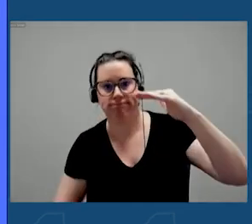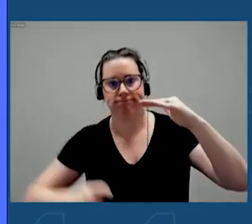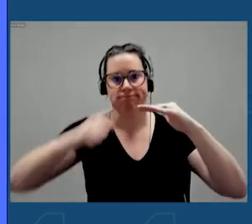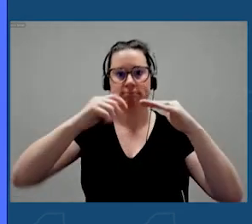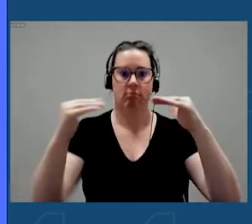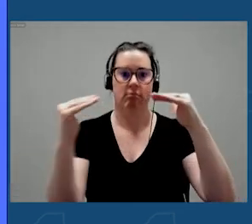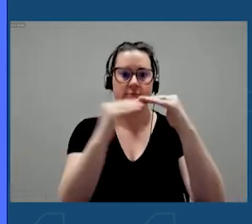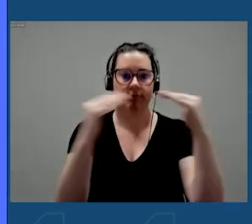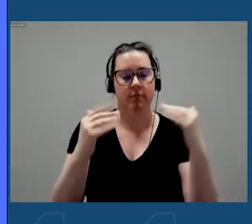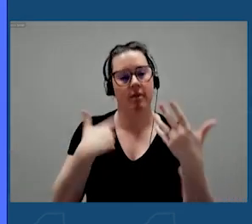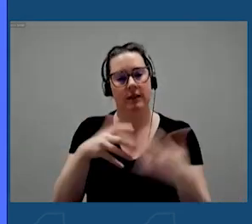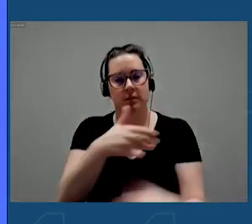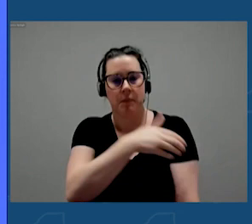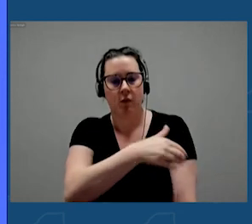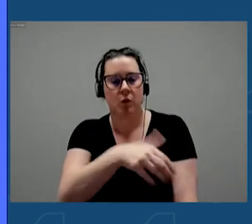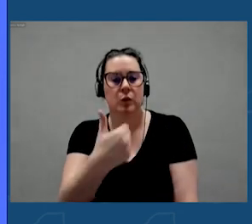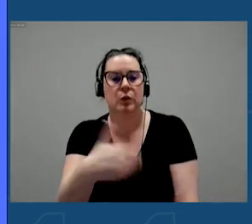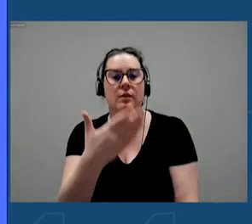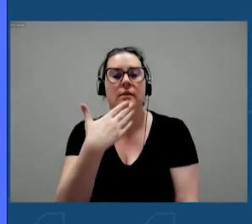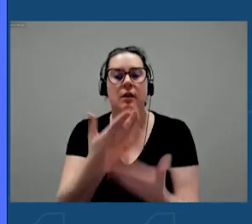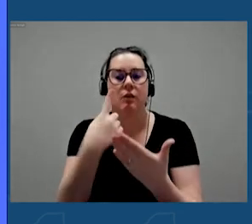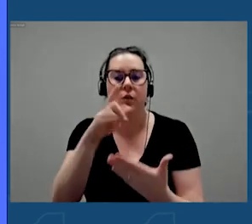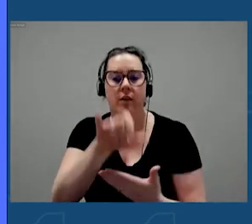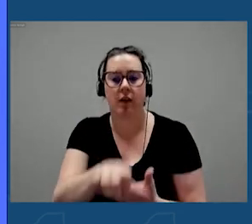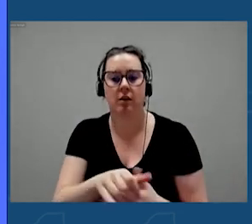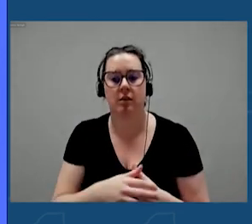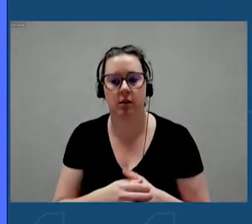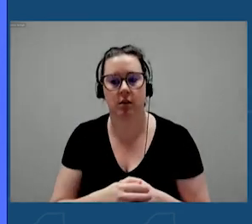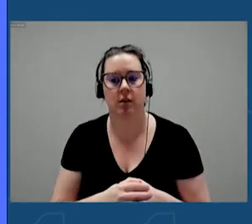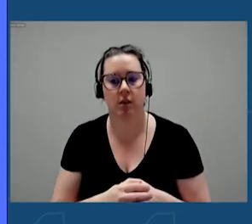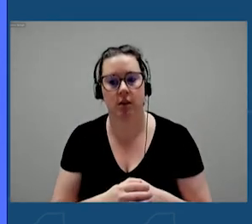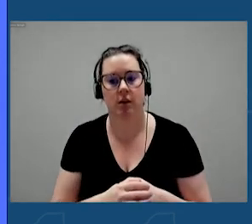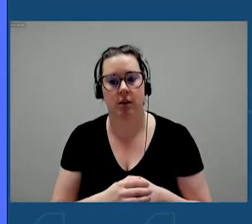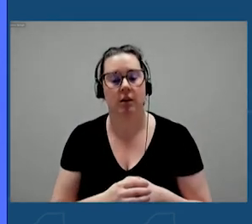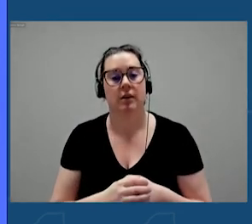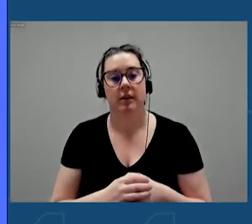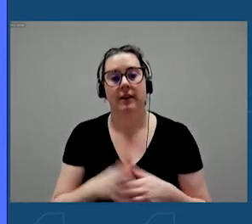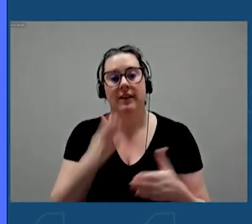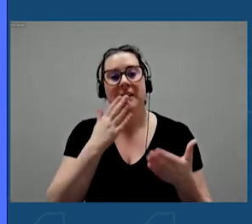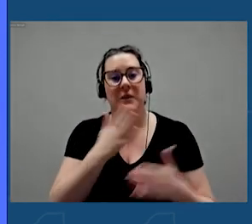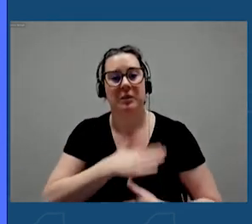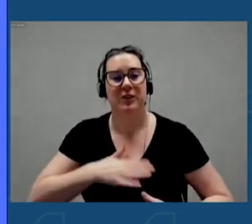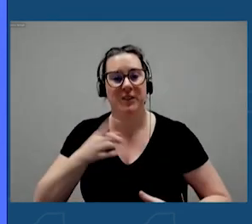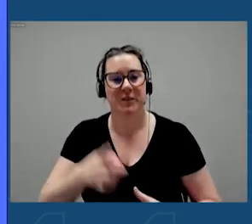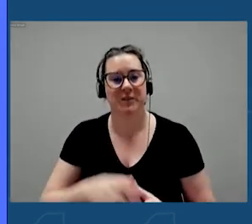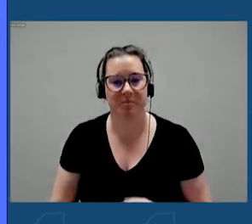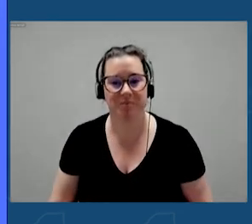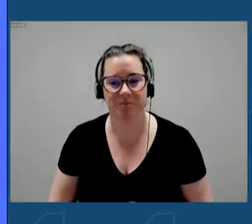powerful thing. And so thank you for that, and thank you for this. We appreciate you. Thank you.